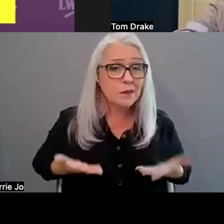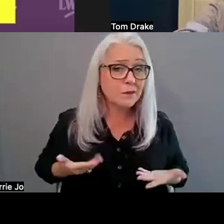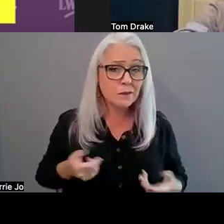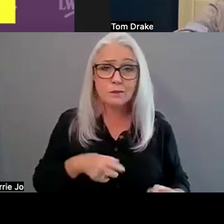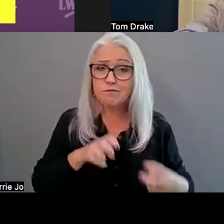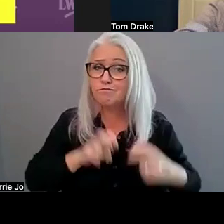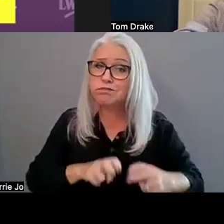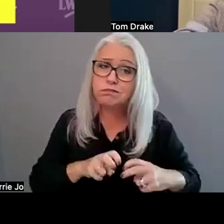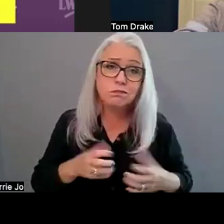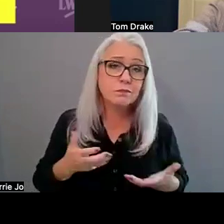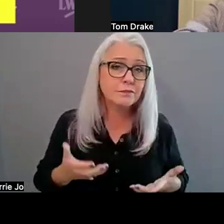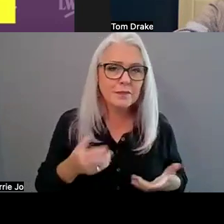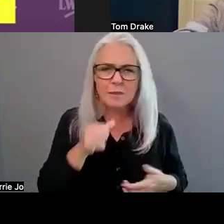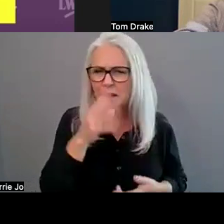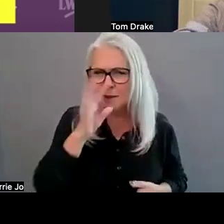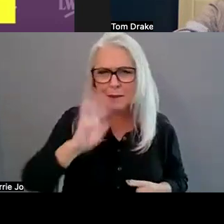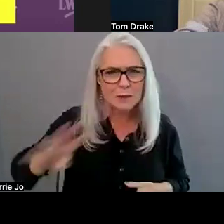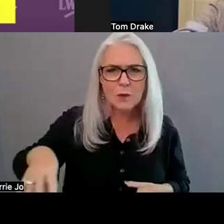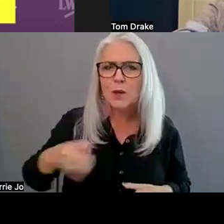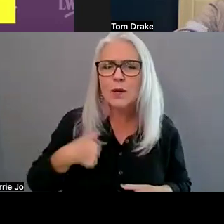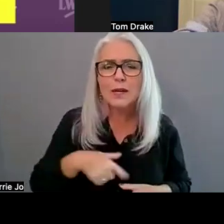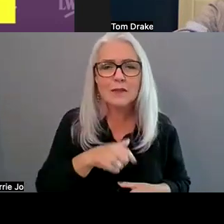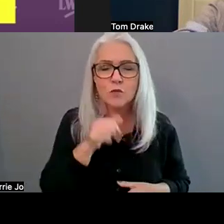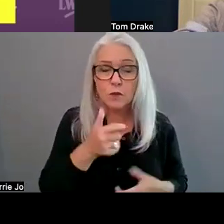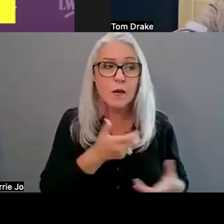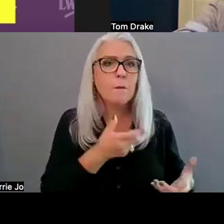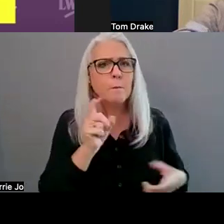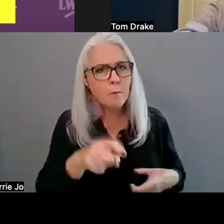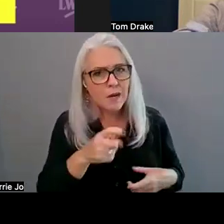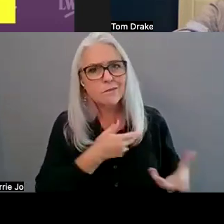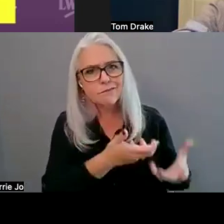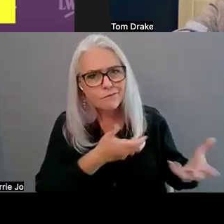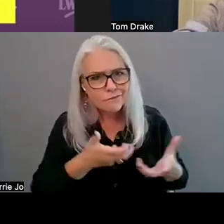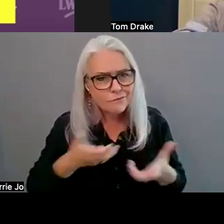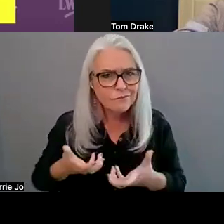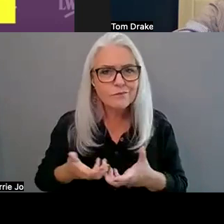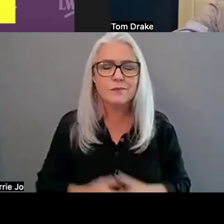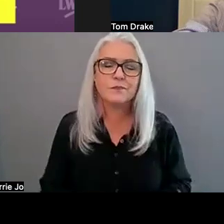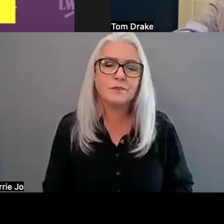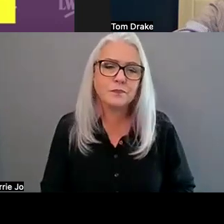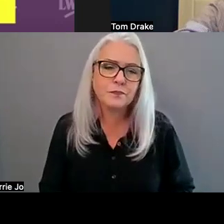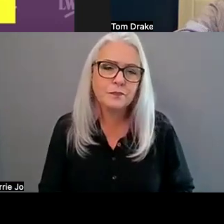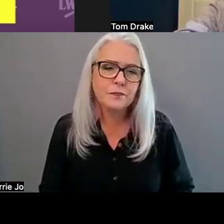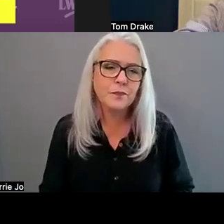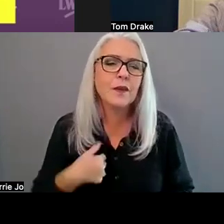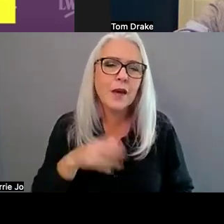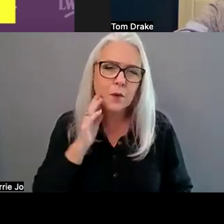and put up a wall and just not have the discussion anymore and try to figure out a way around it. I will take it head on. I will sit down.